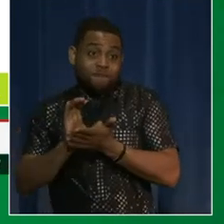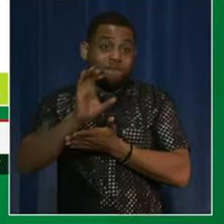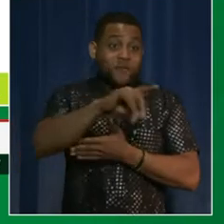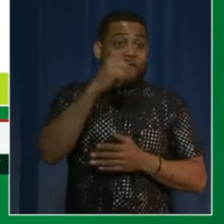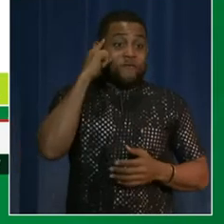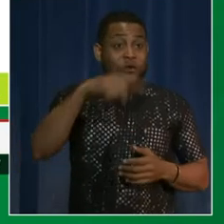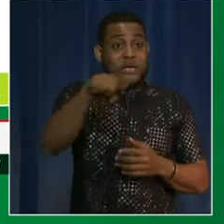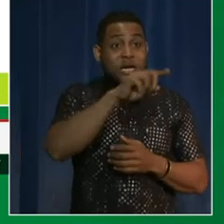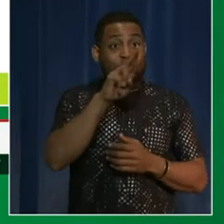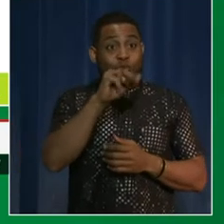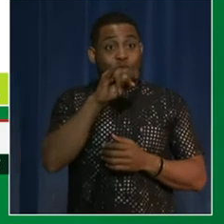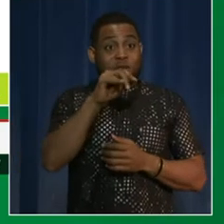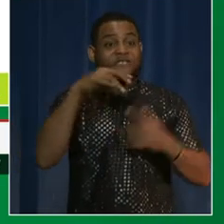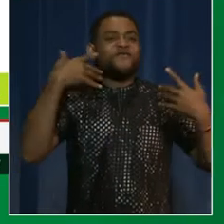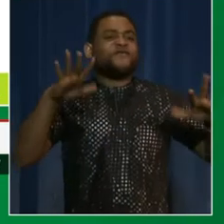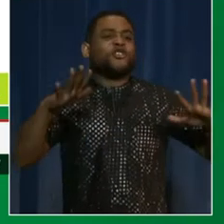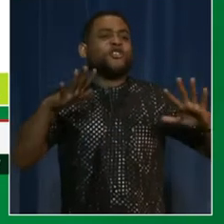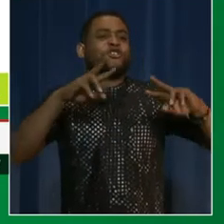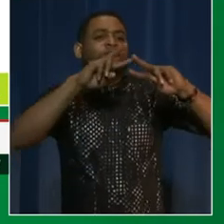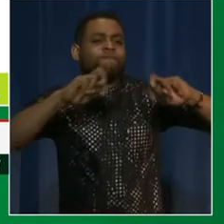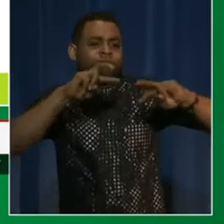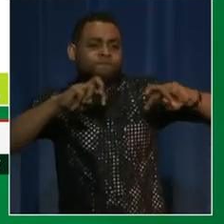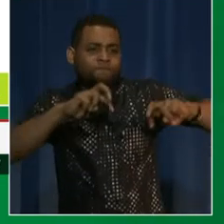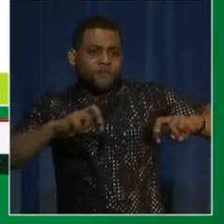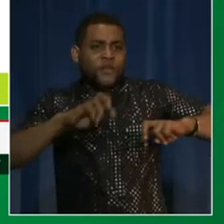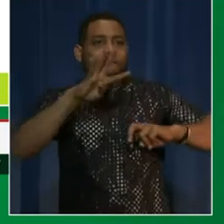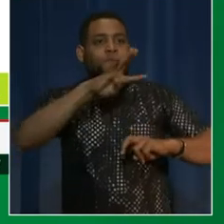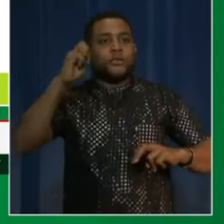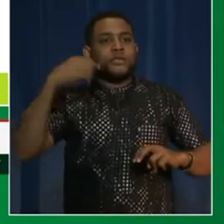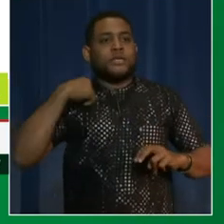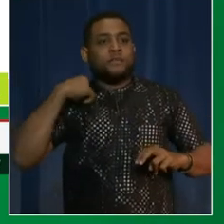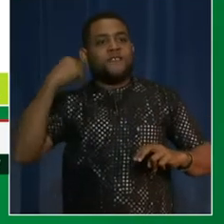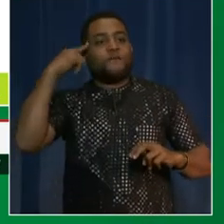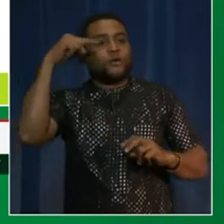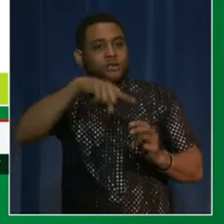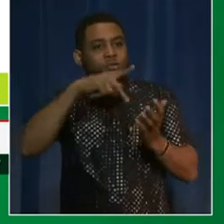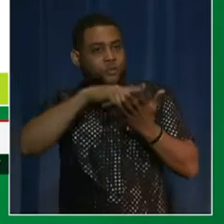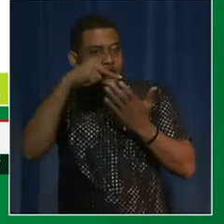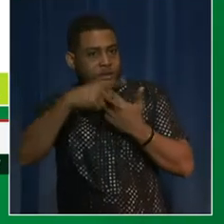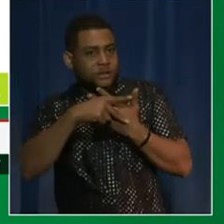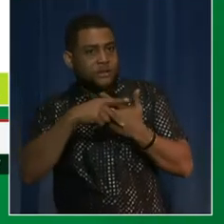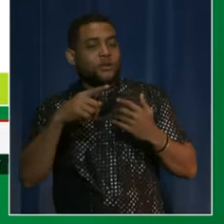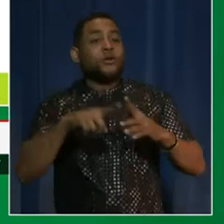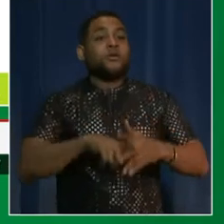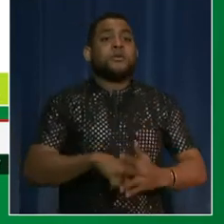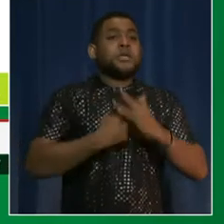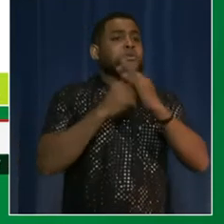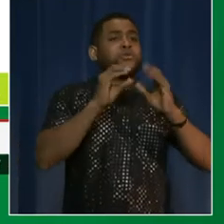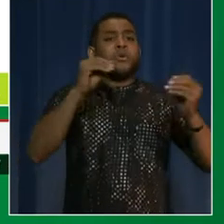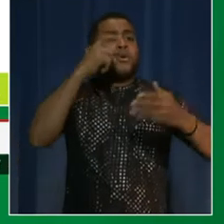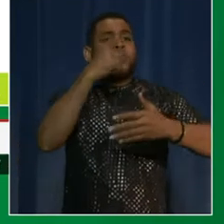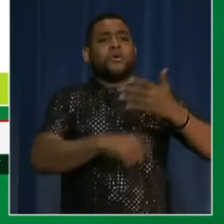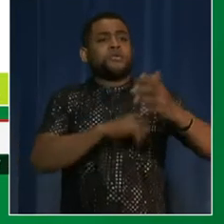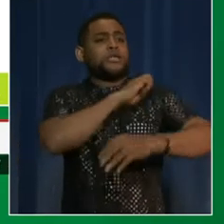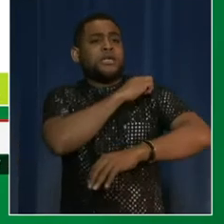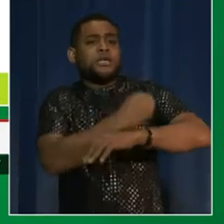vetted 40 applications through this project, and we have started providing no-cost energy audits in the eligible